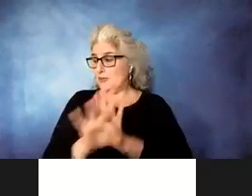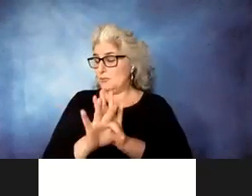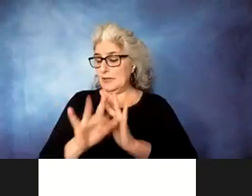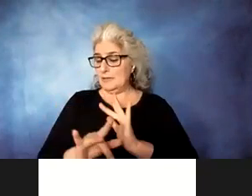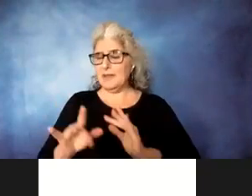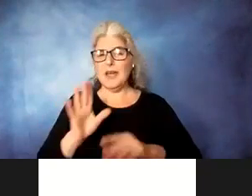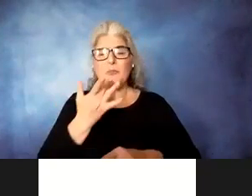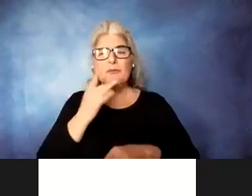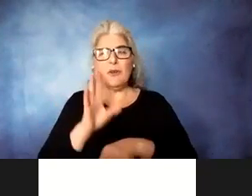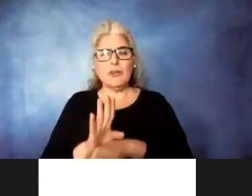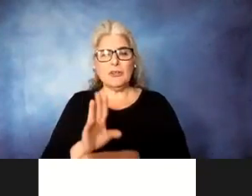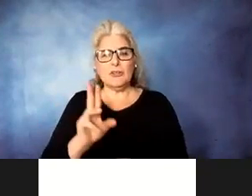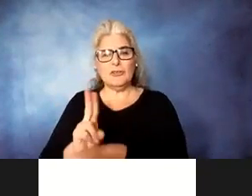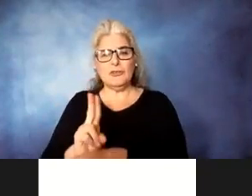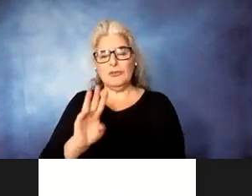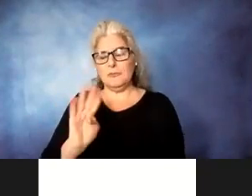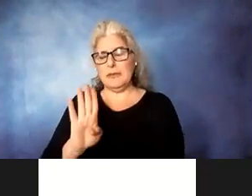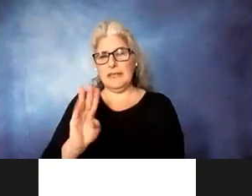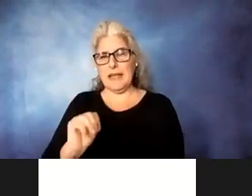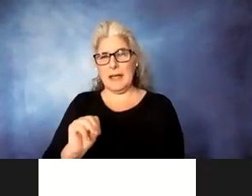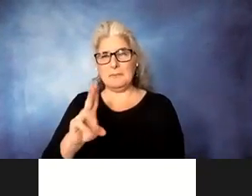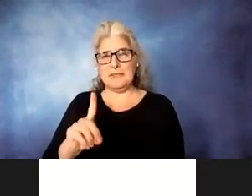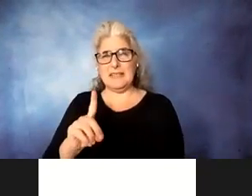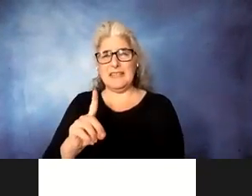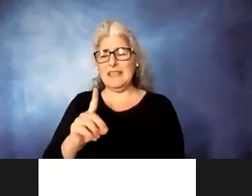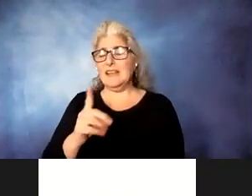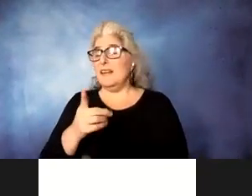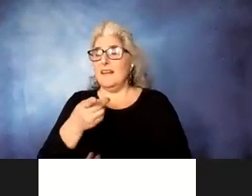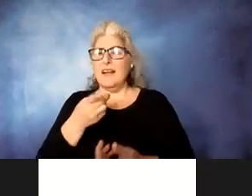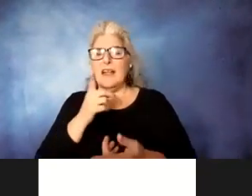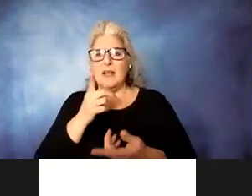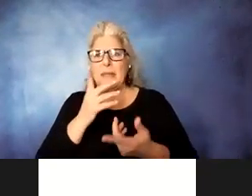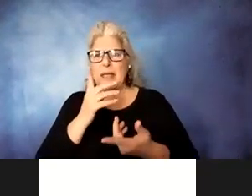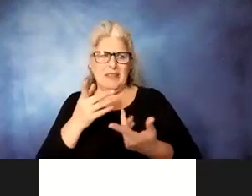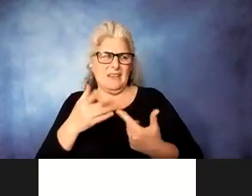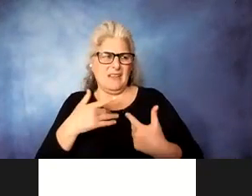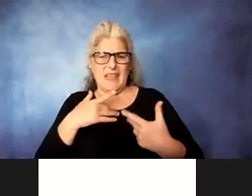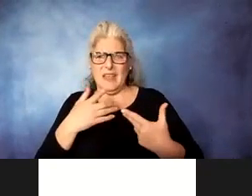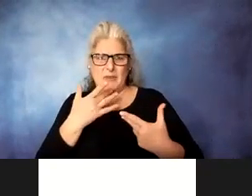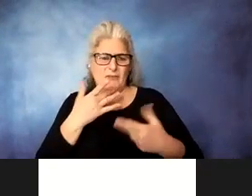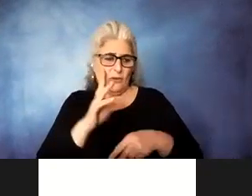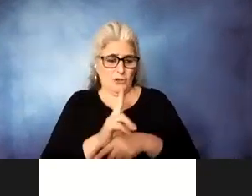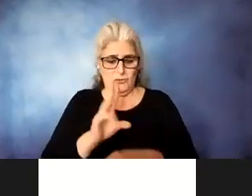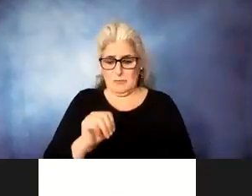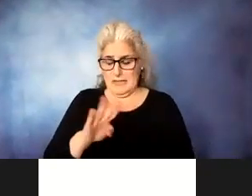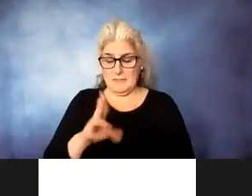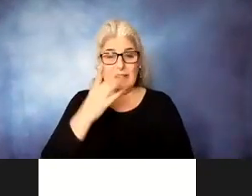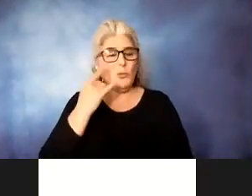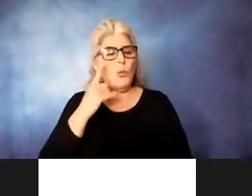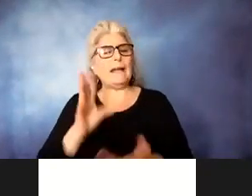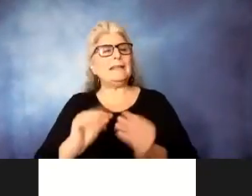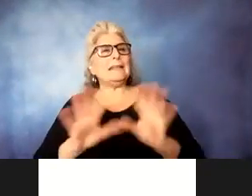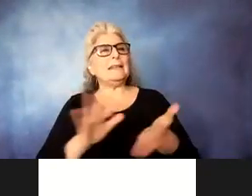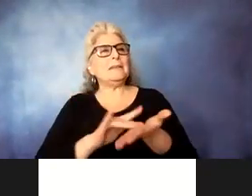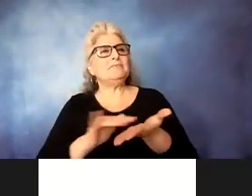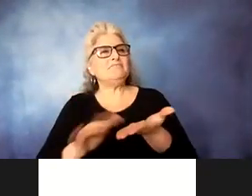BMD because it prints legibly and you don't have to worry about, well, are they going to be able to read my handwriting? On this screen, I typed in John